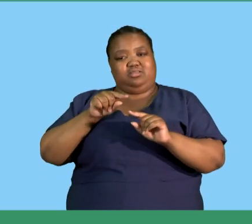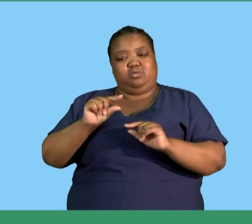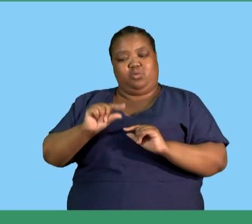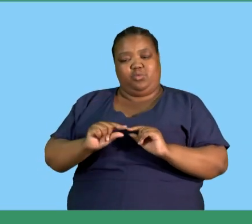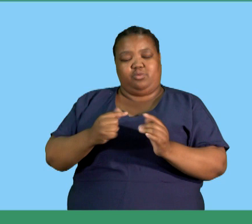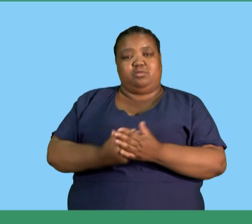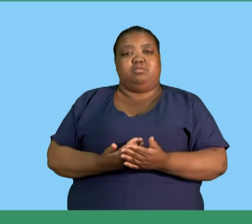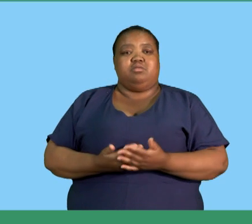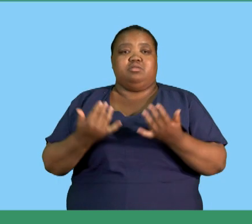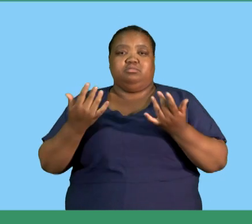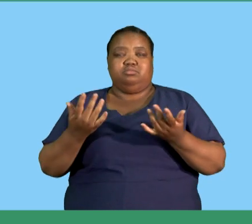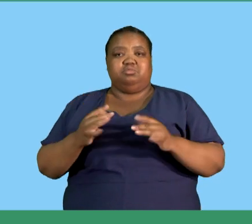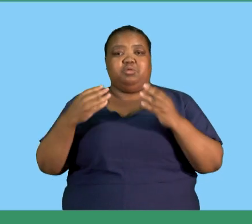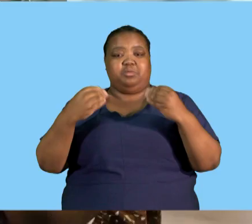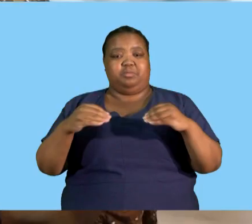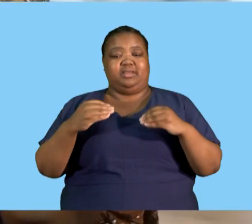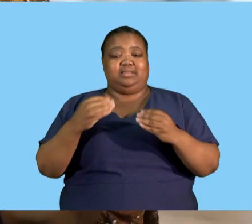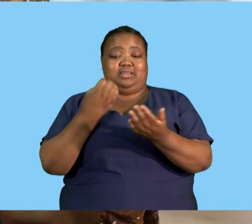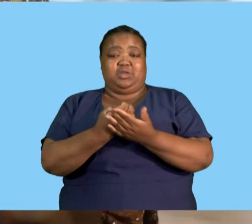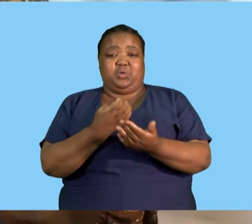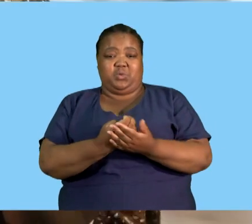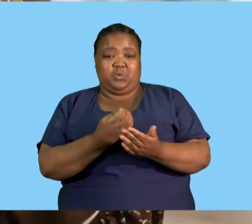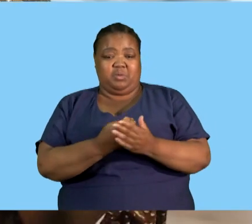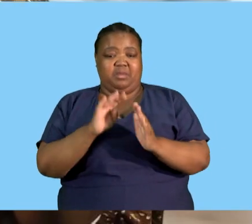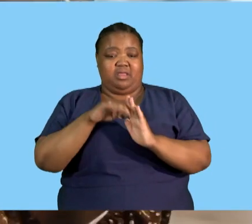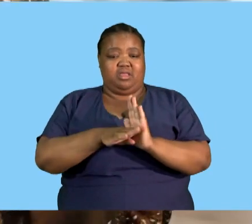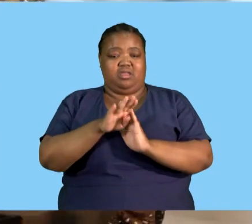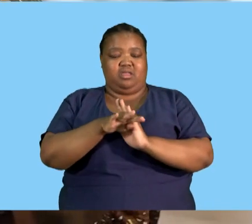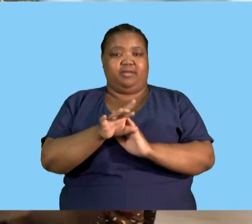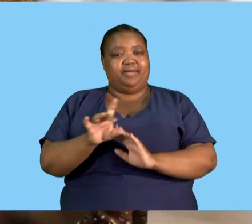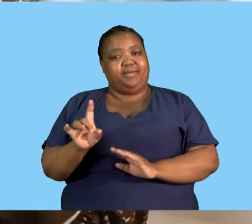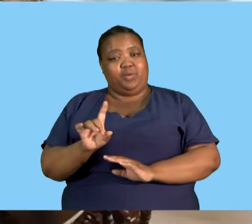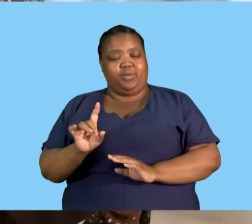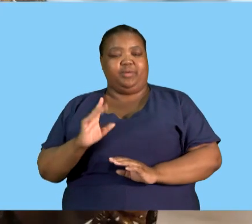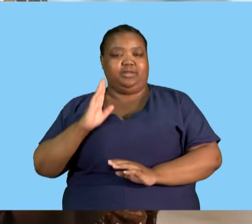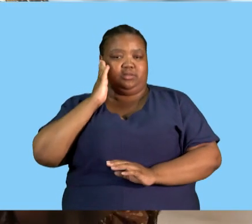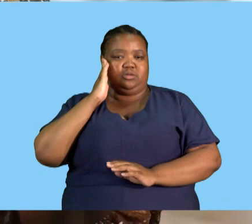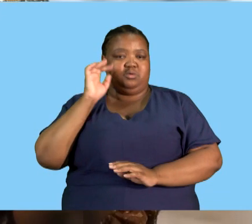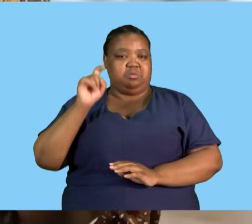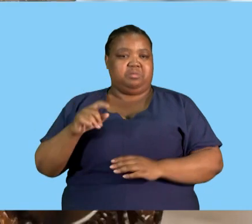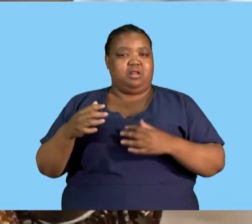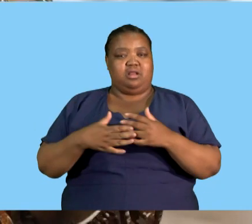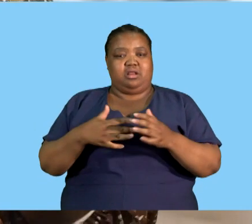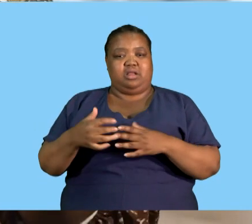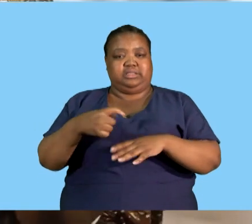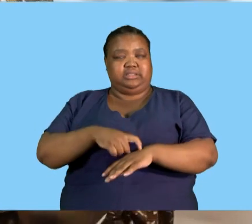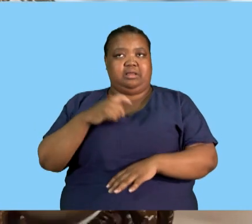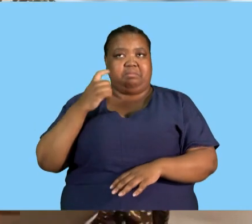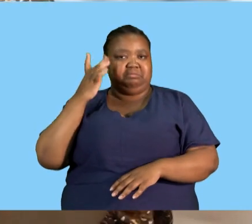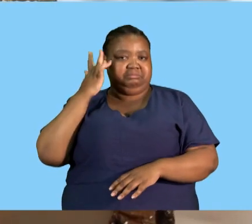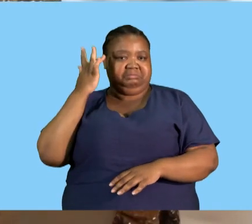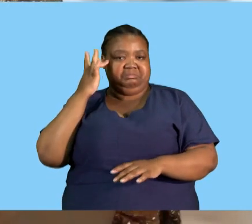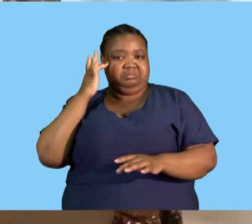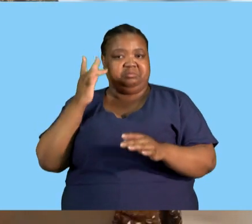the economic climate, if I may put it that way. We can't just be borrowing money at any given time. So we need to check. We